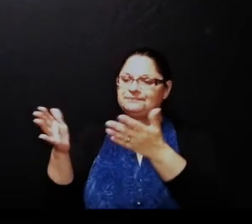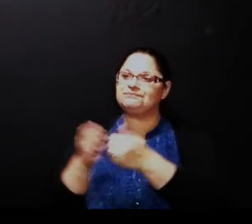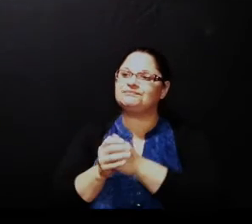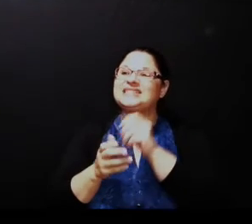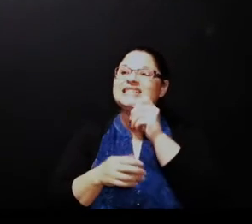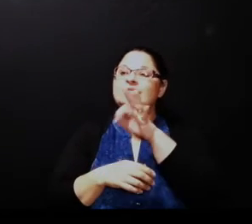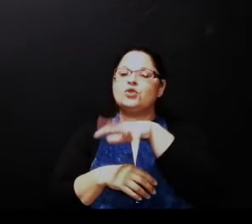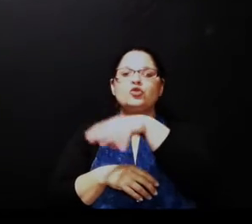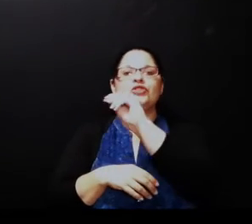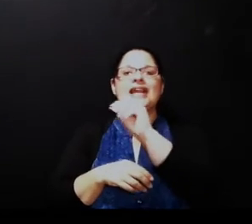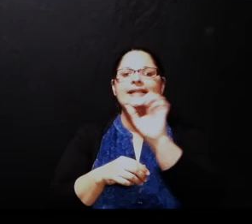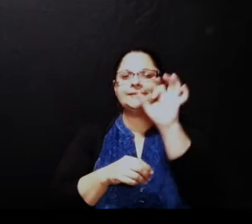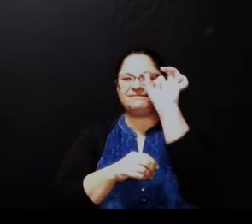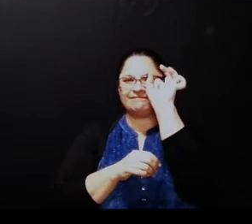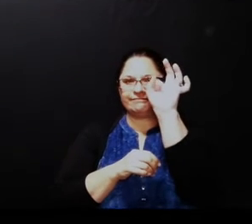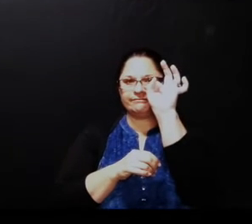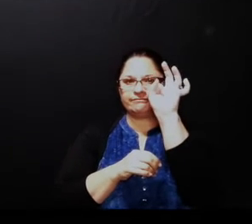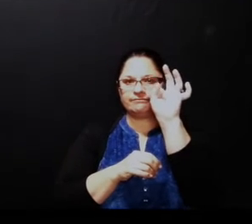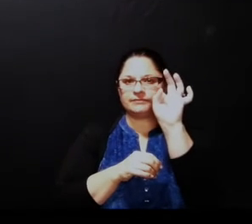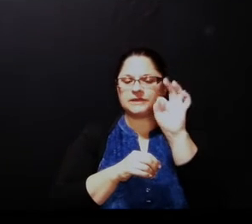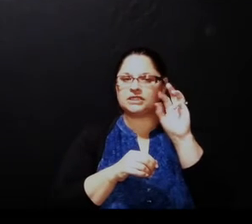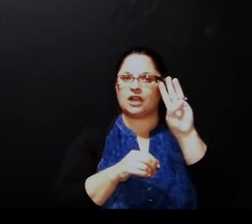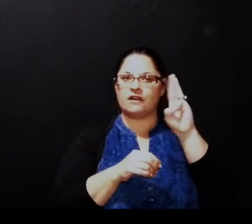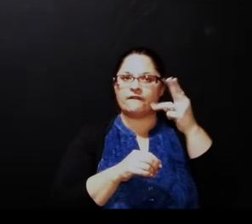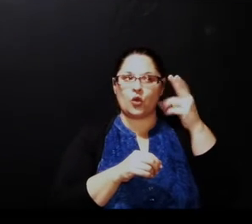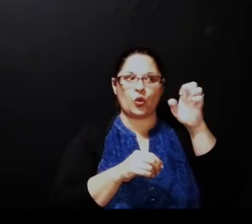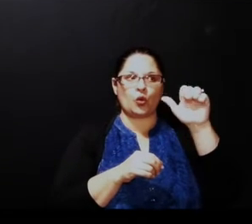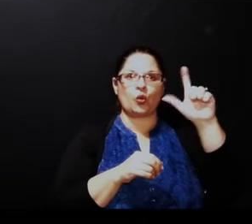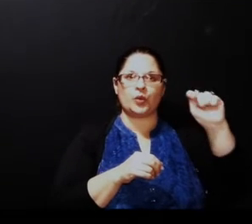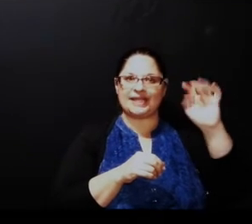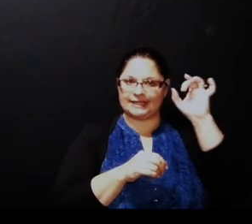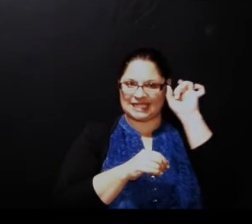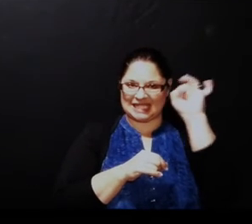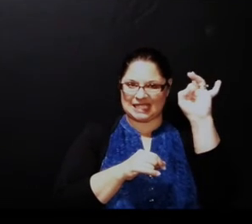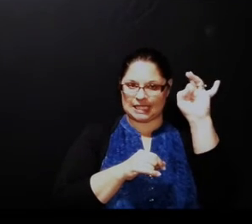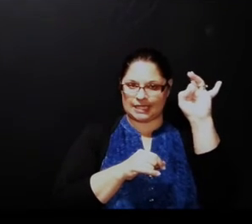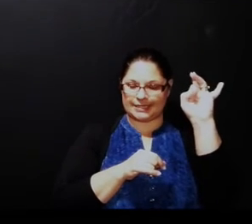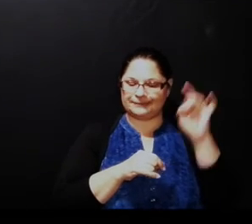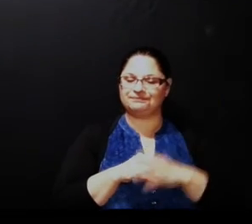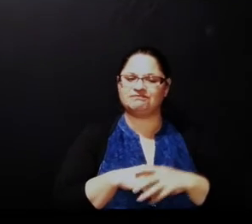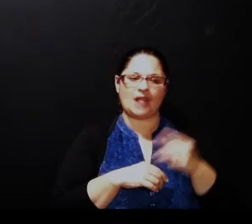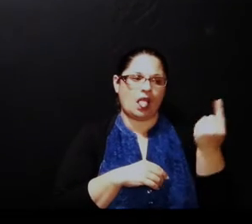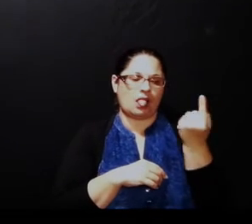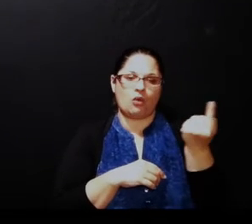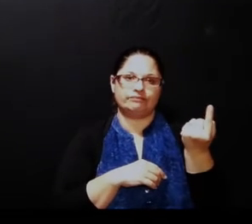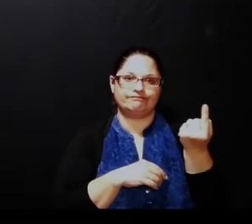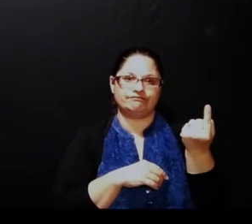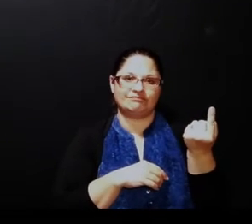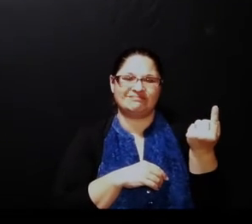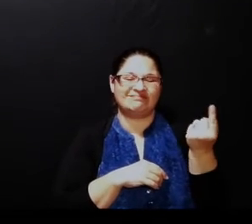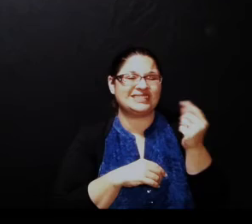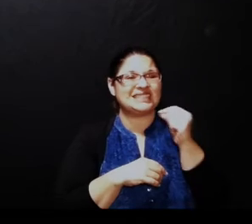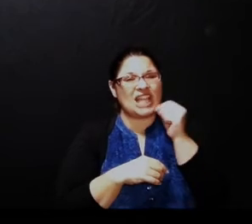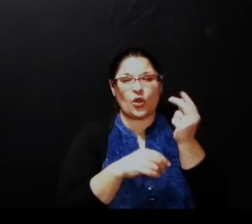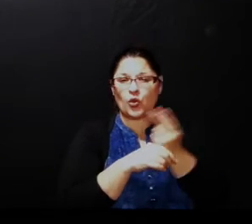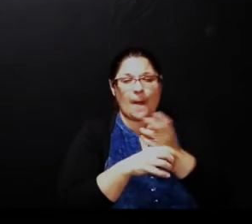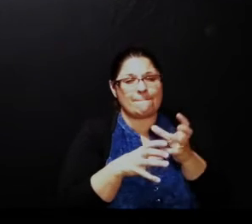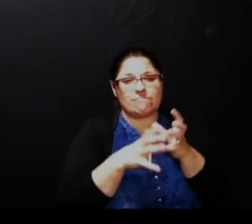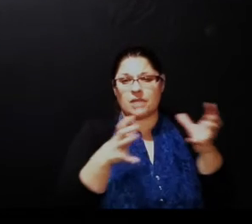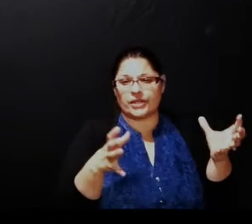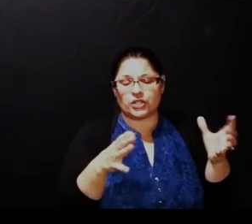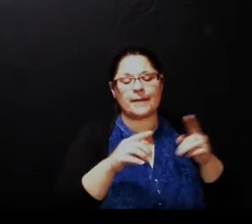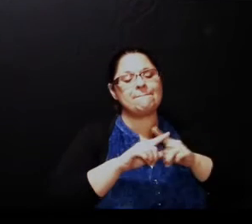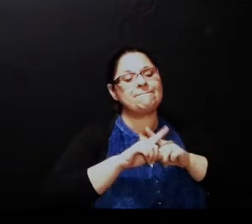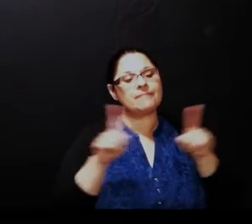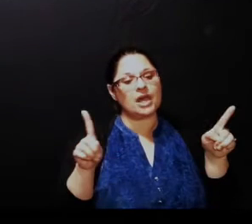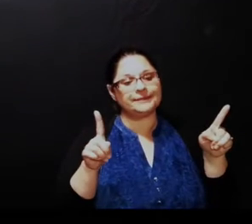wheat, that seed is solitary and it is alone and it is of little usage. If